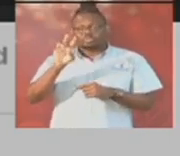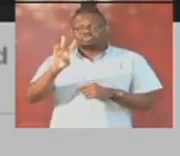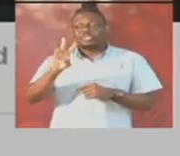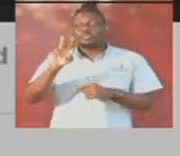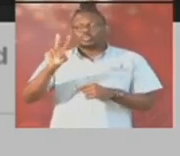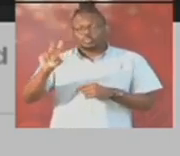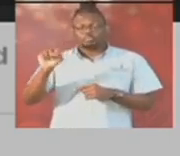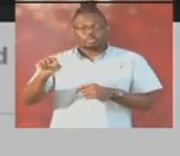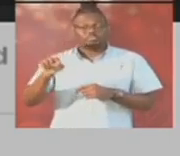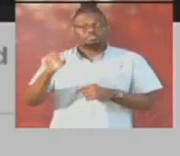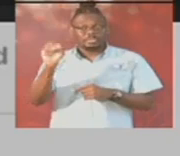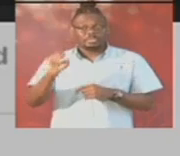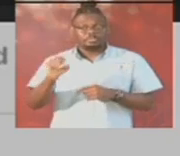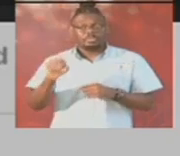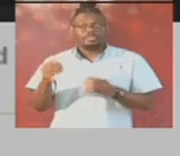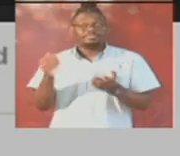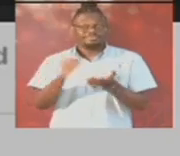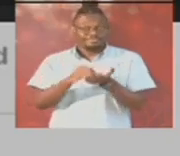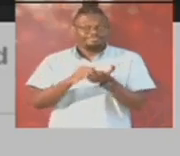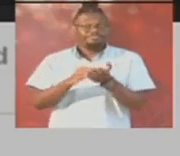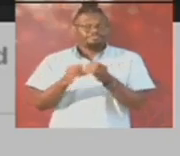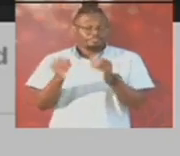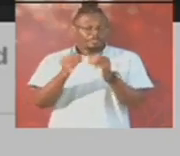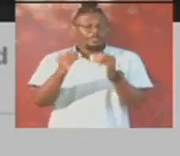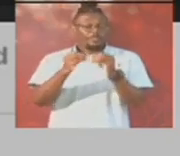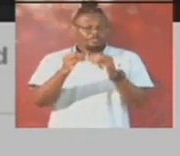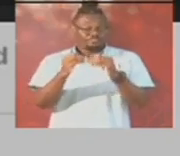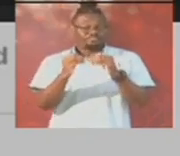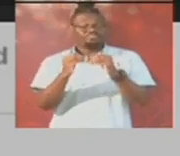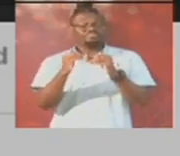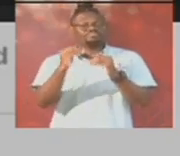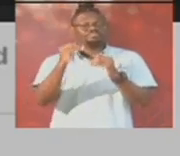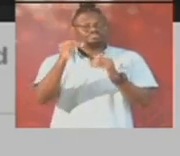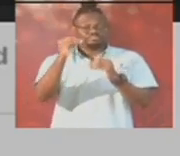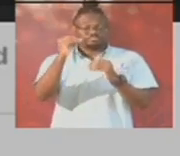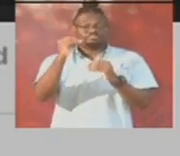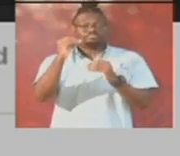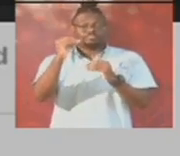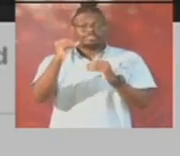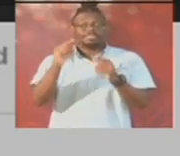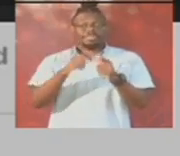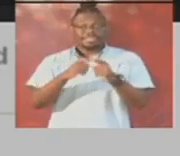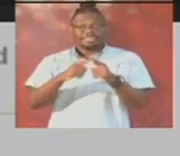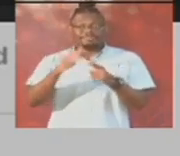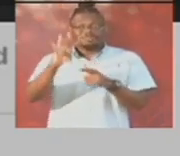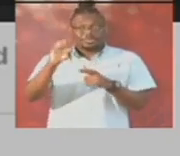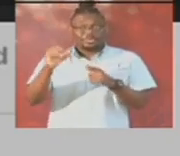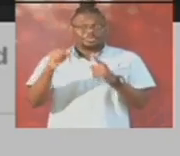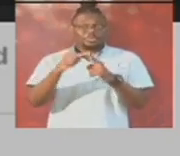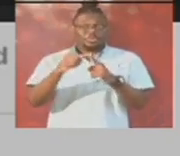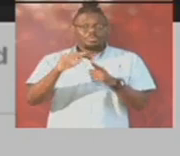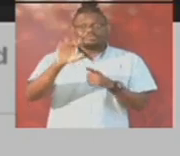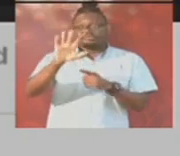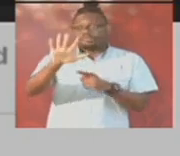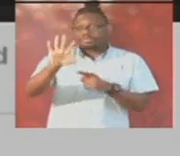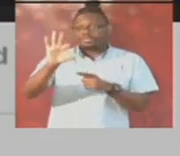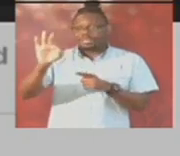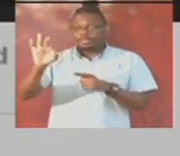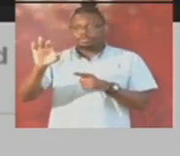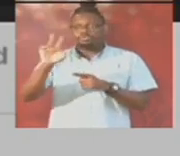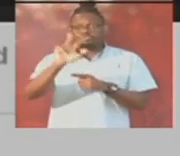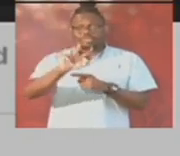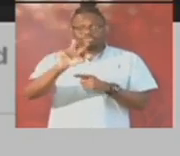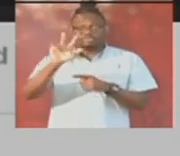again, accounting for the majority of persons being infected. 60 to 79, 16.05%, and above